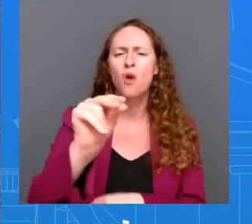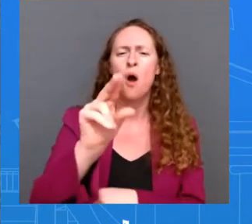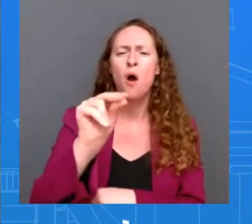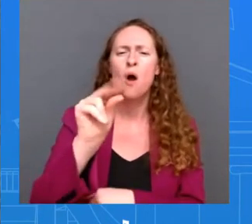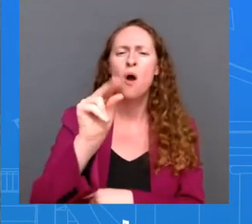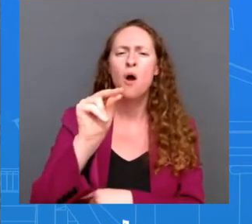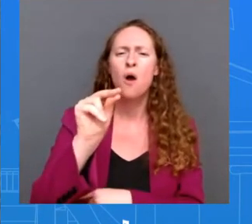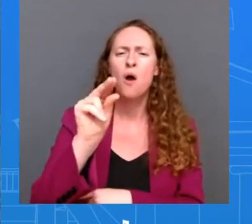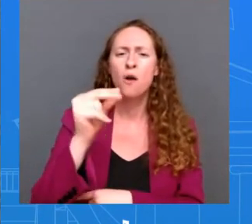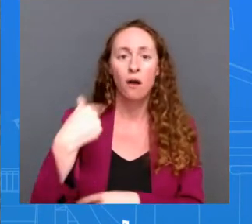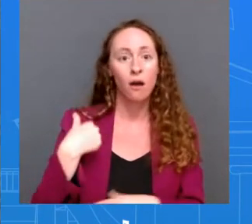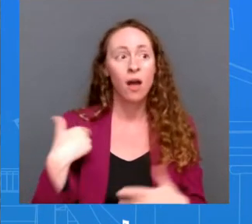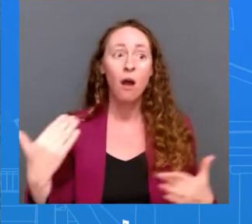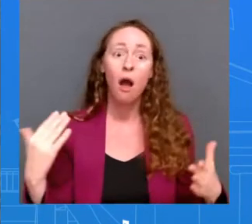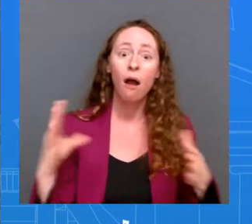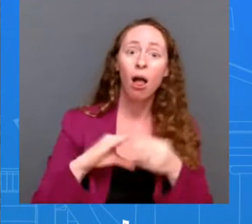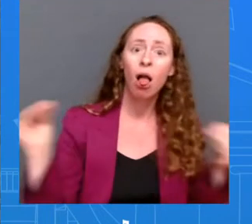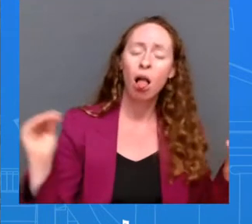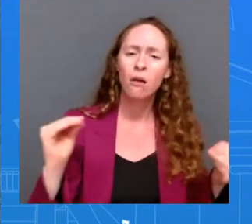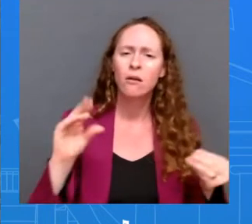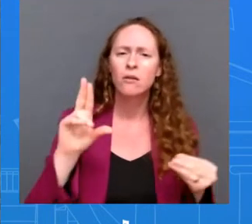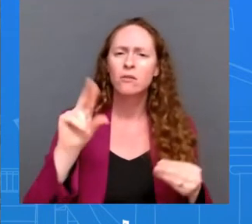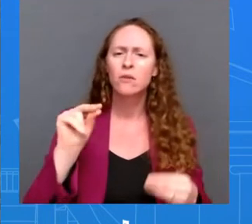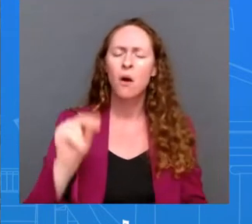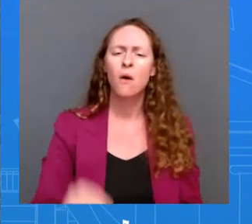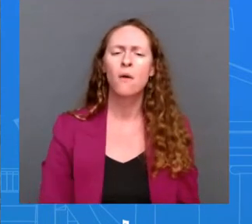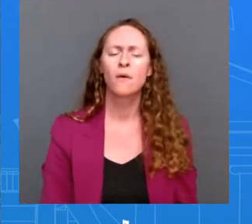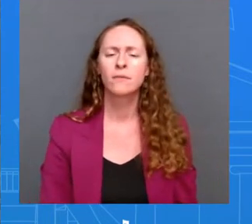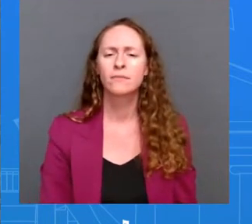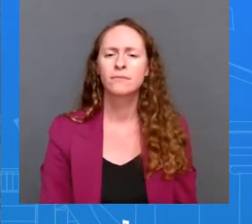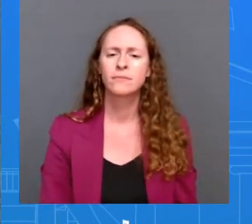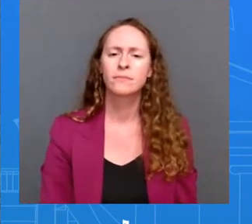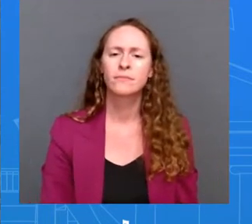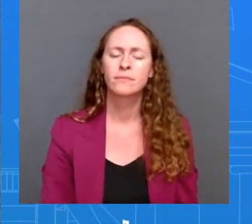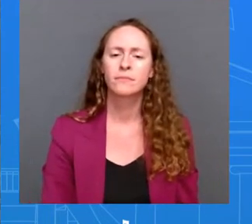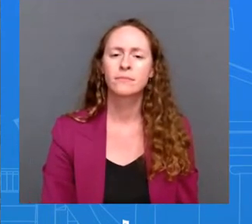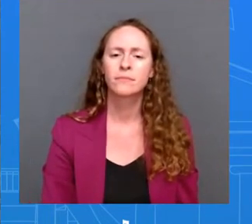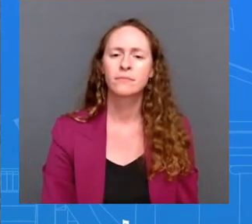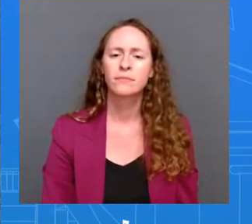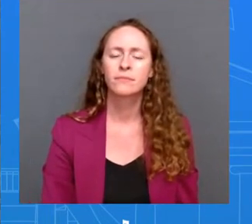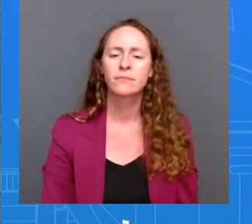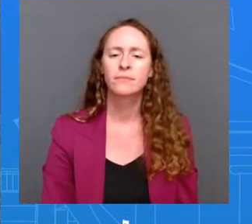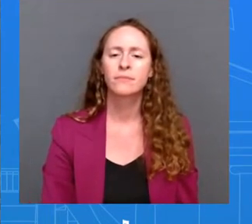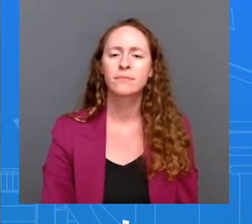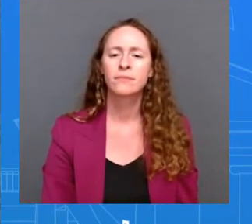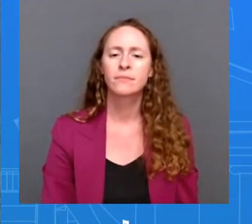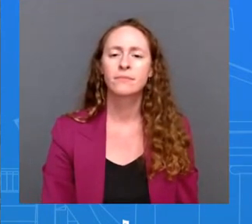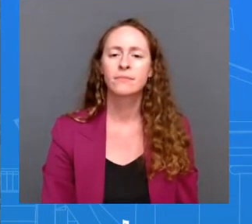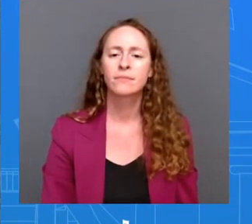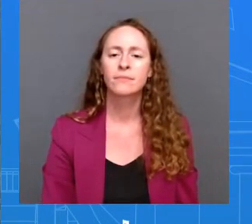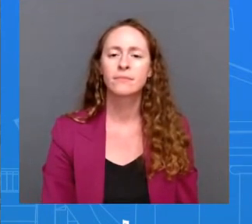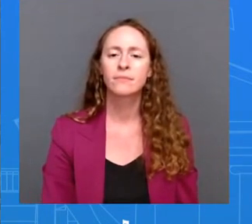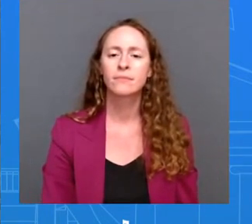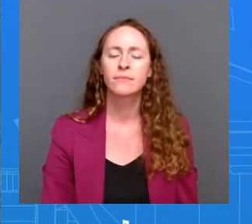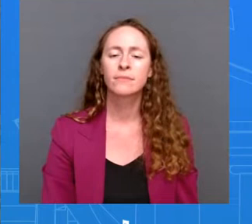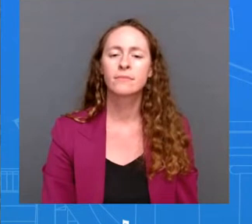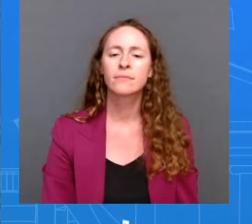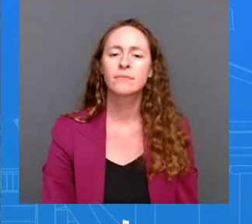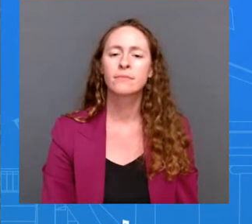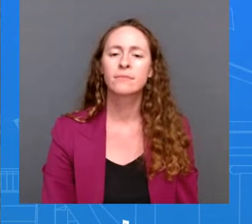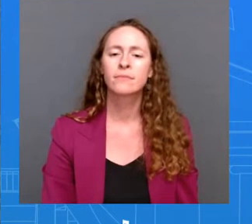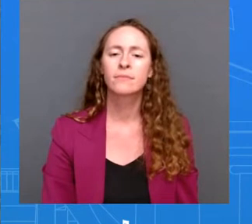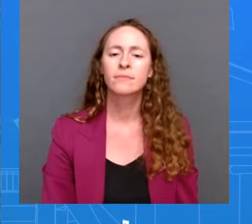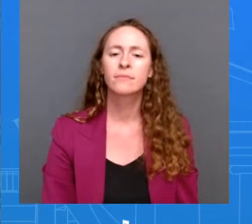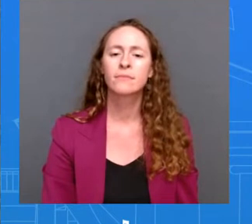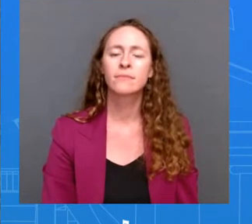ago, what wasn't happening in our negotiations a week ago, and in the context of her